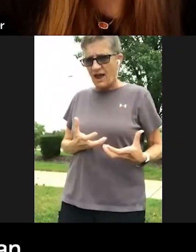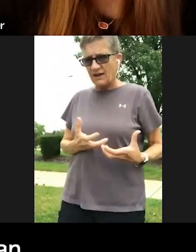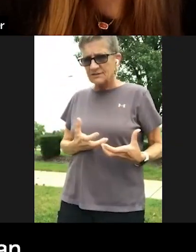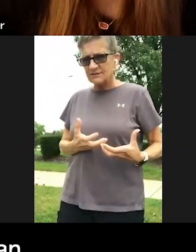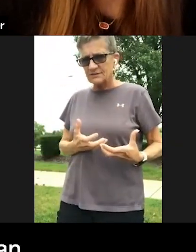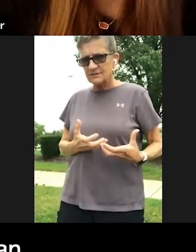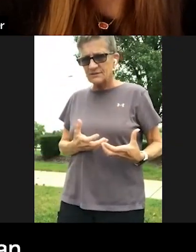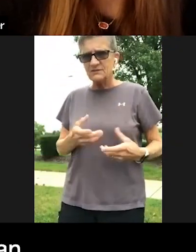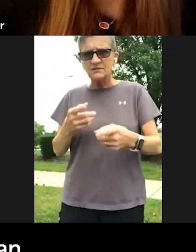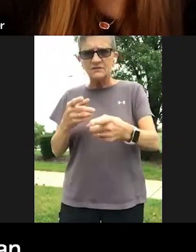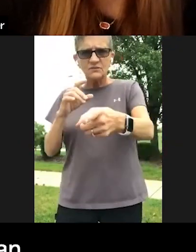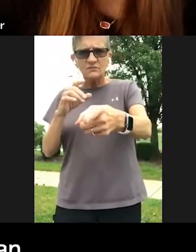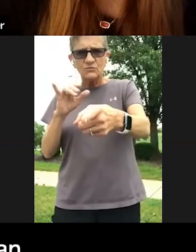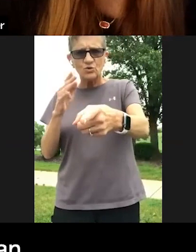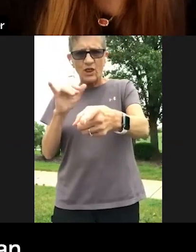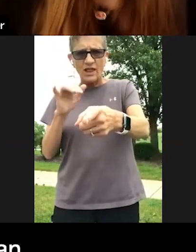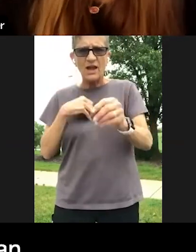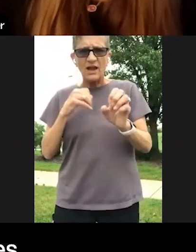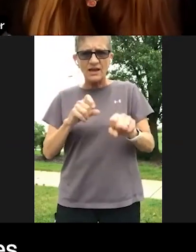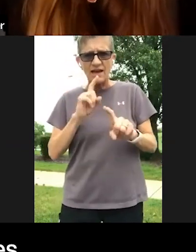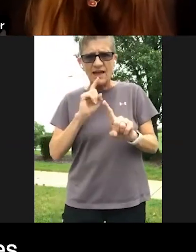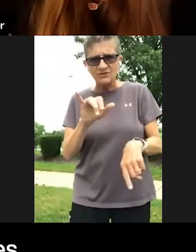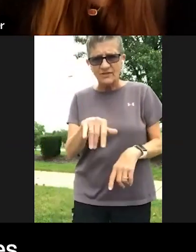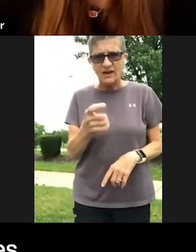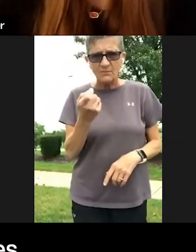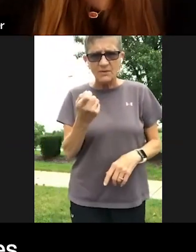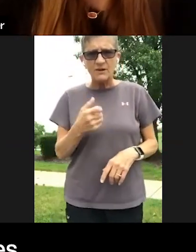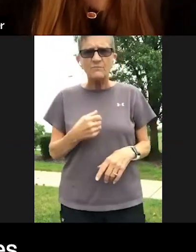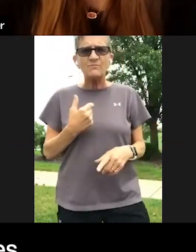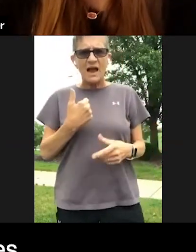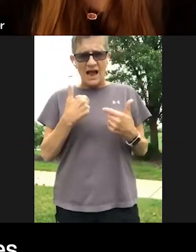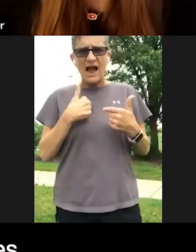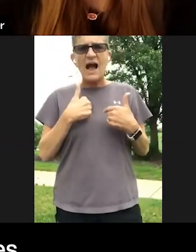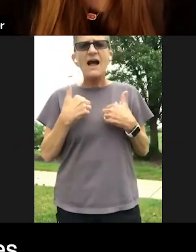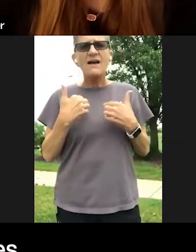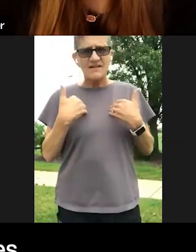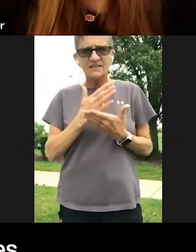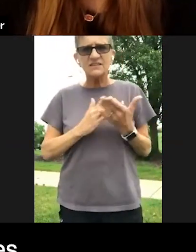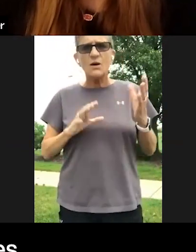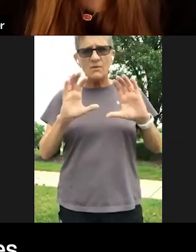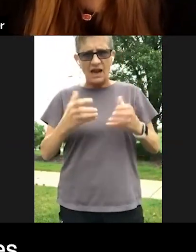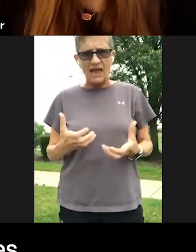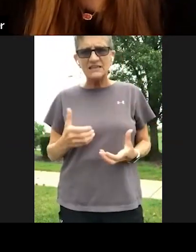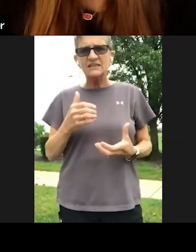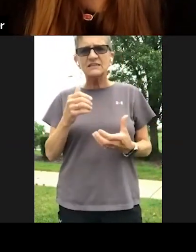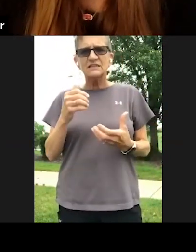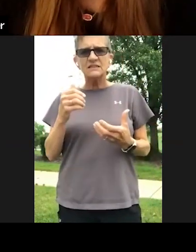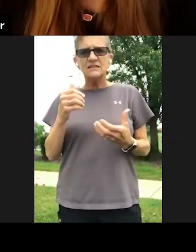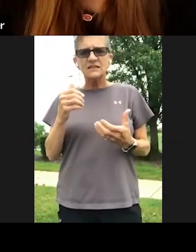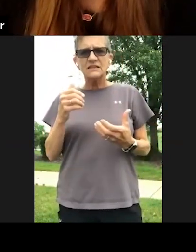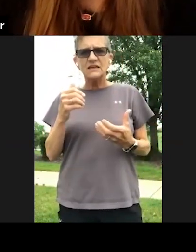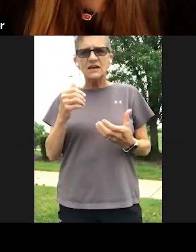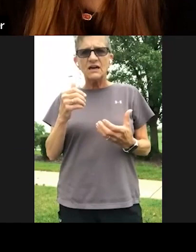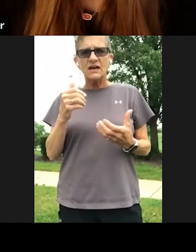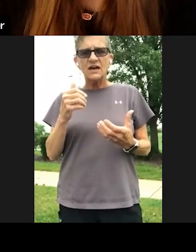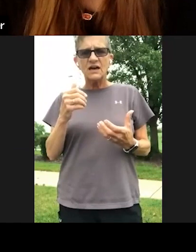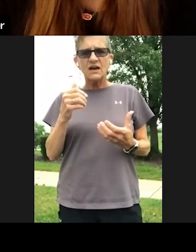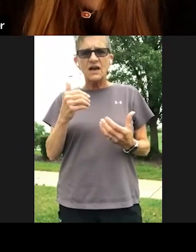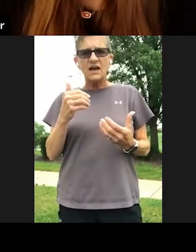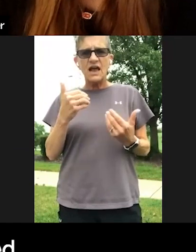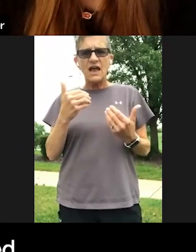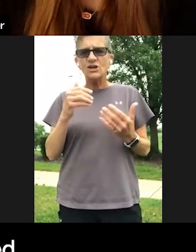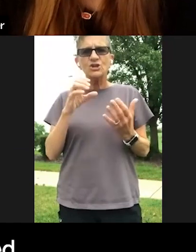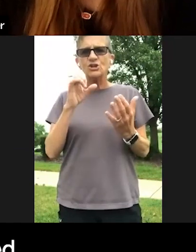I can answer, or I can talk about that a little bit. I've had some classes that have had the syllabus just on the front page of